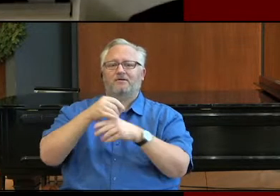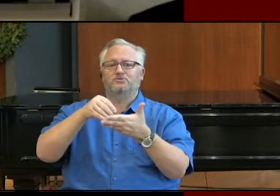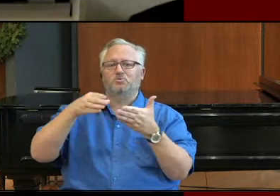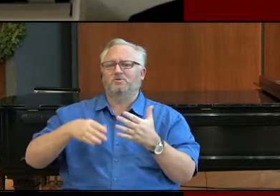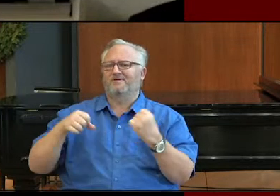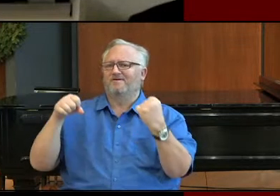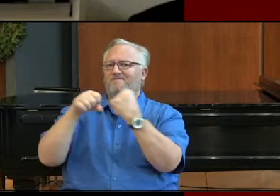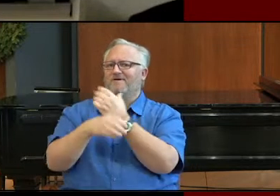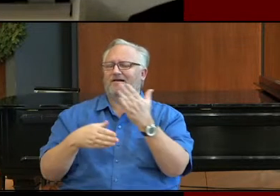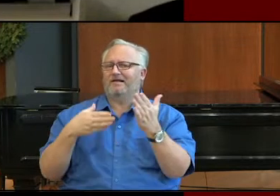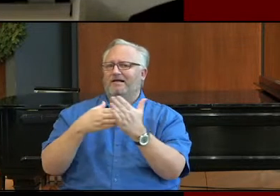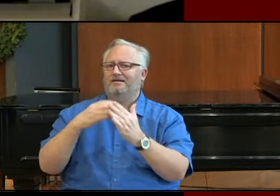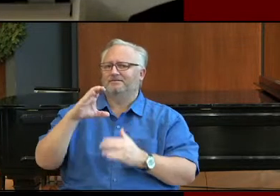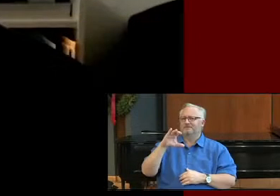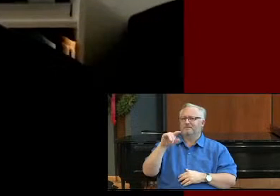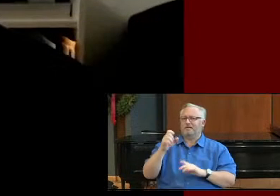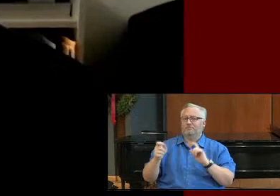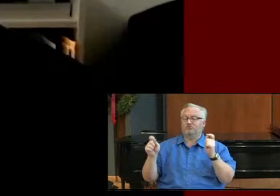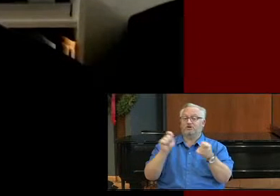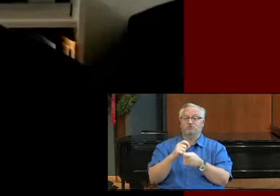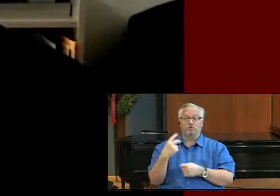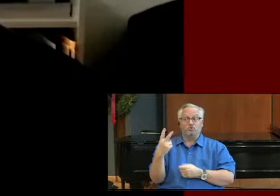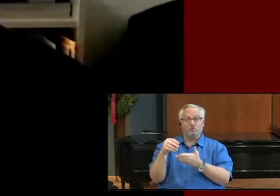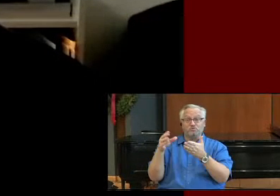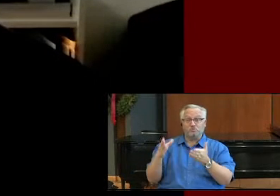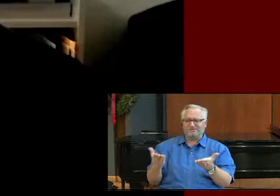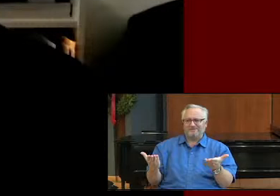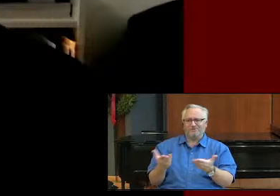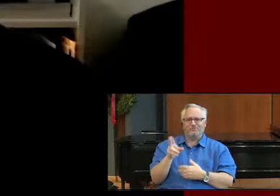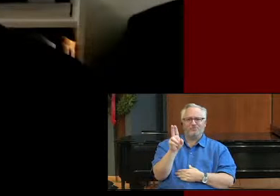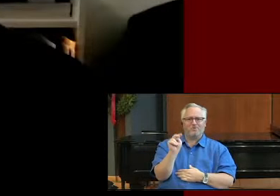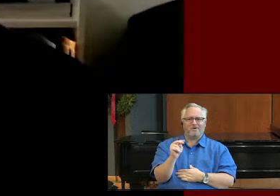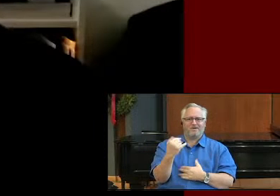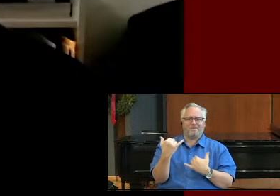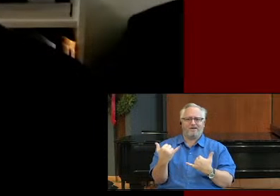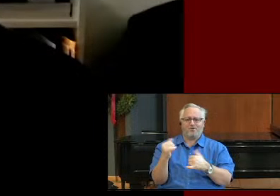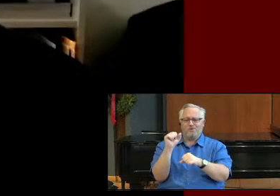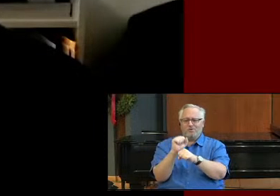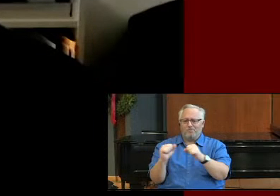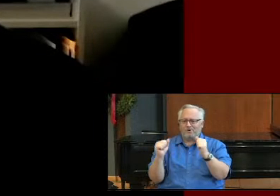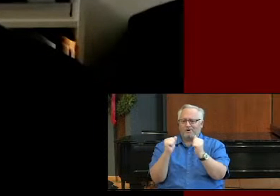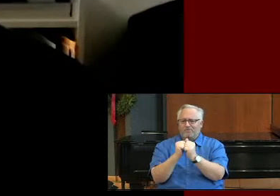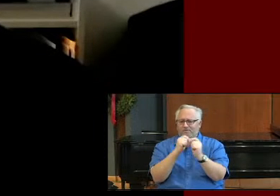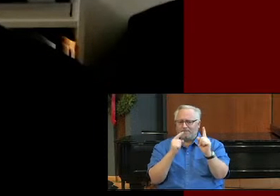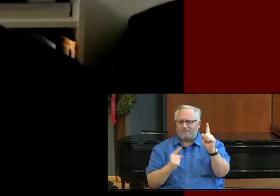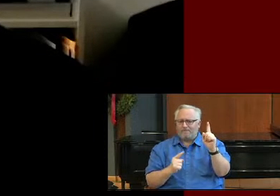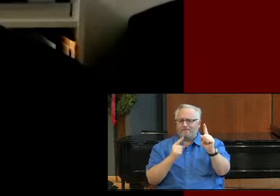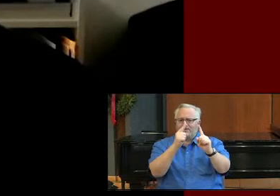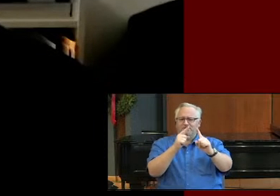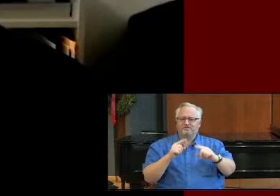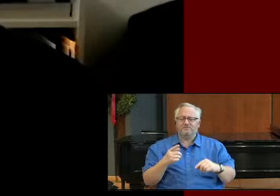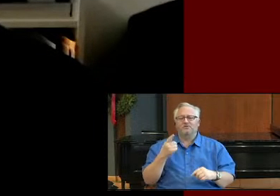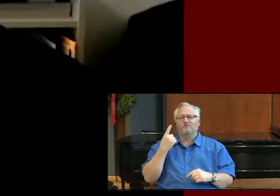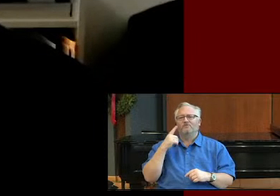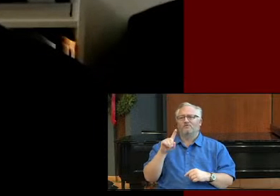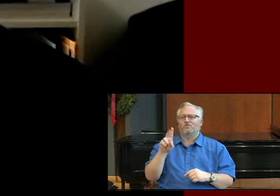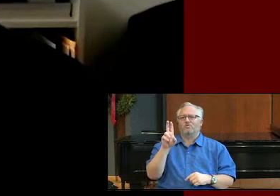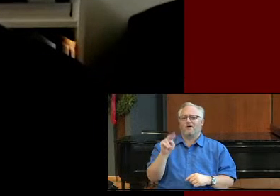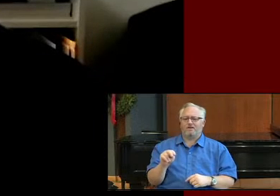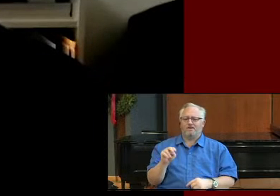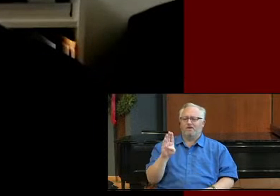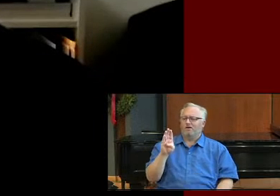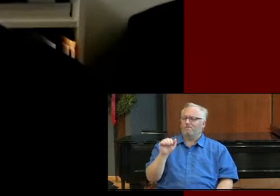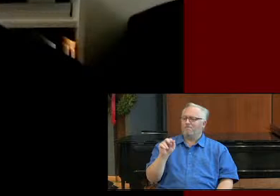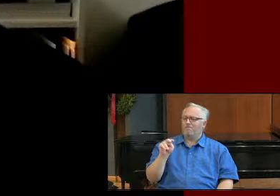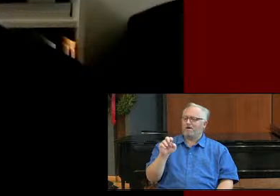change. Two of these students are here at the United Nations now and working with the mission of Vanuatu to the UN.